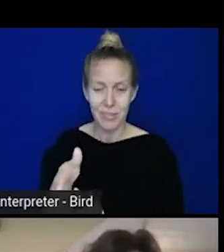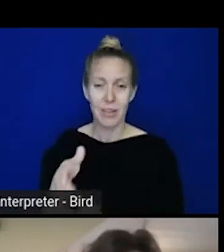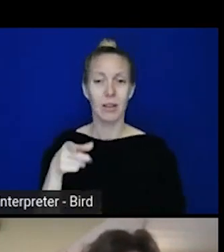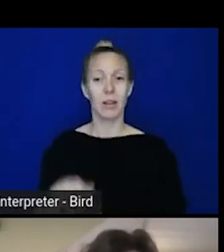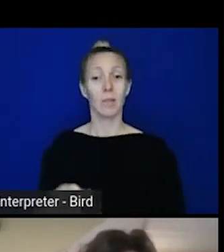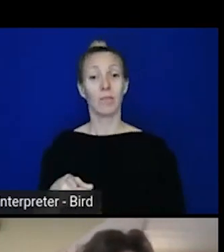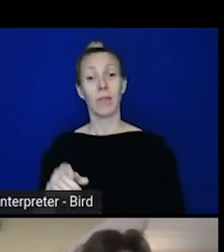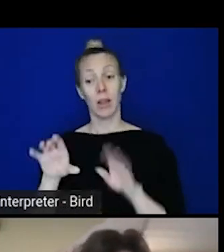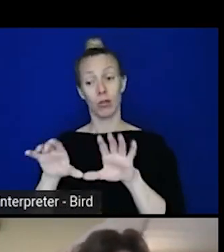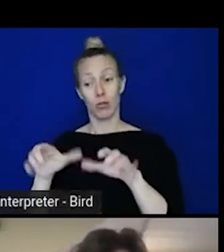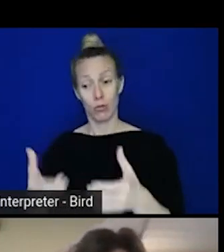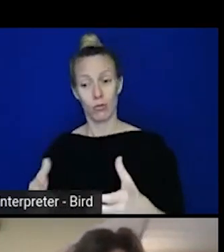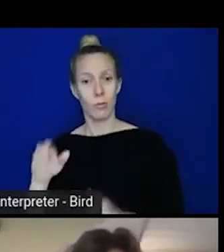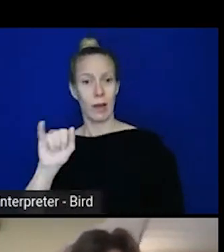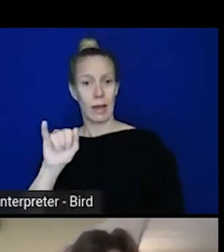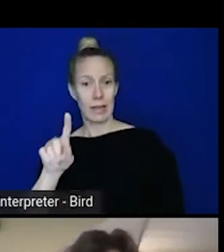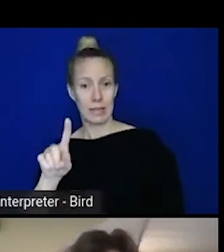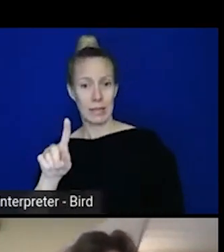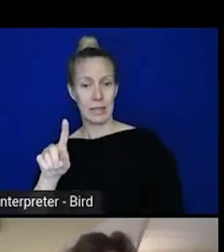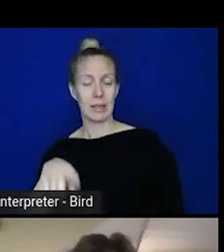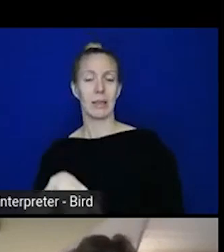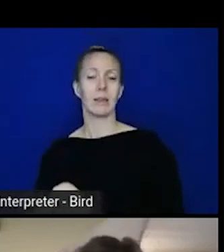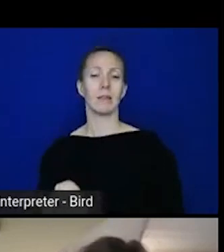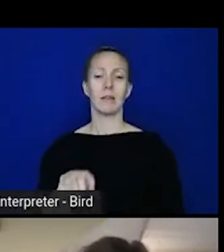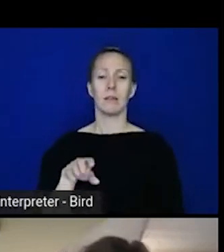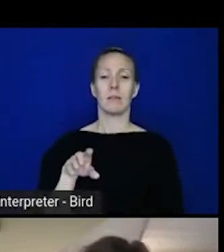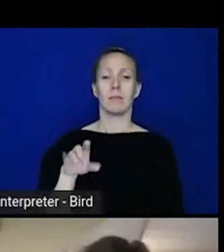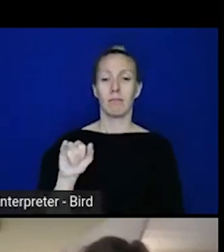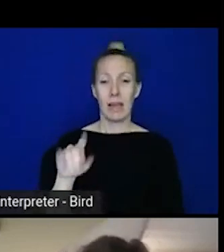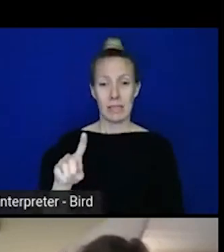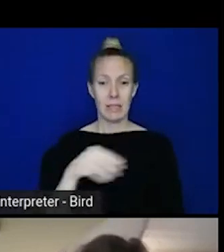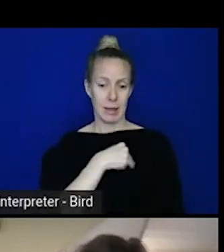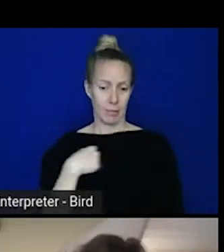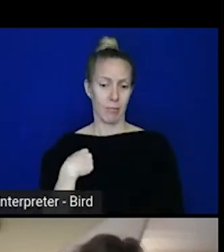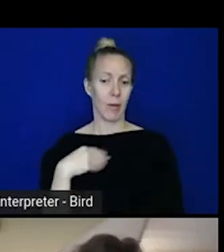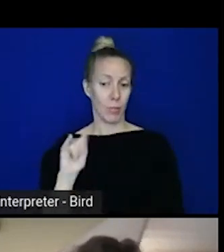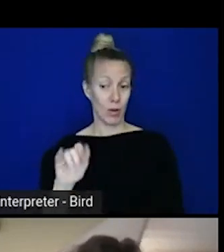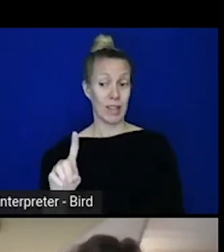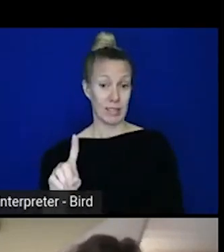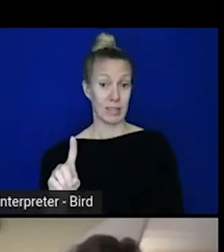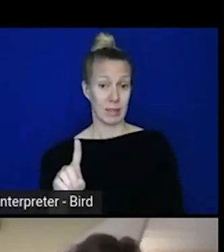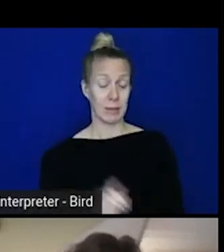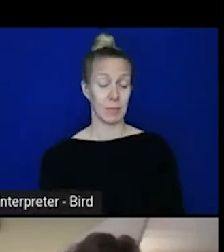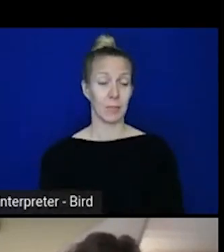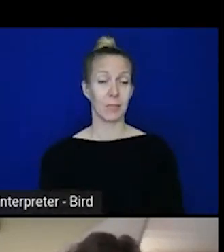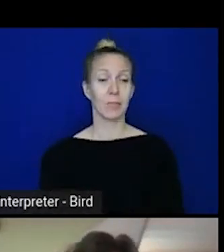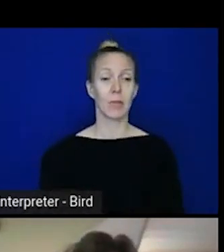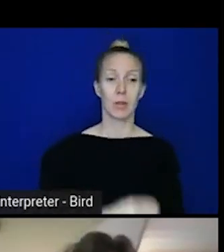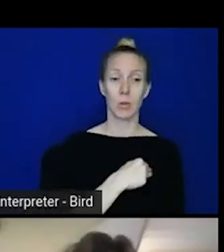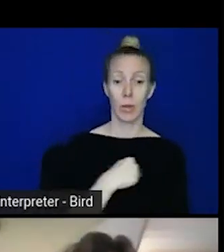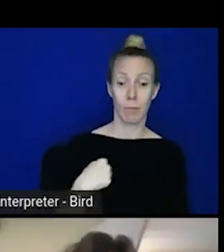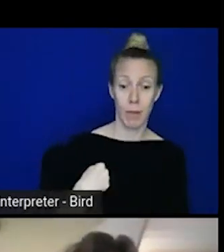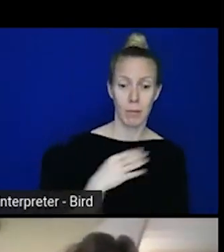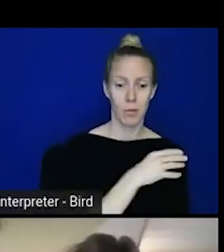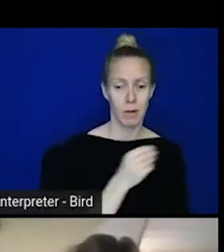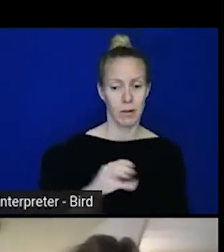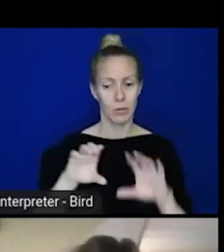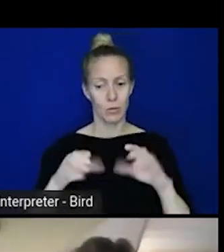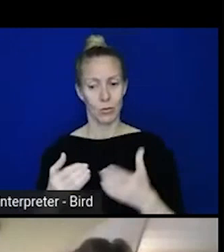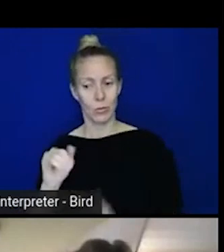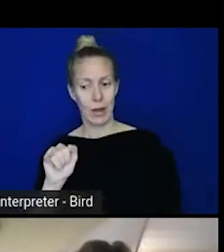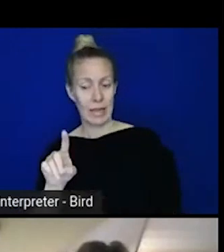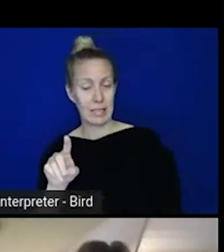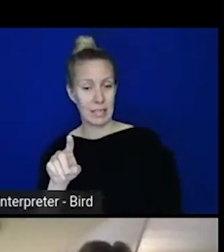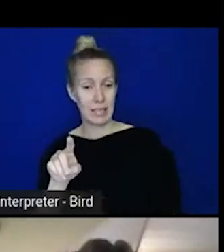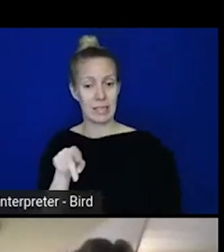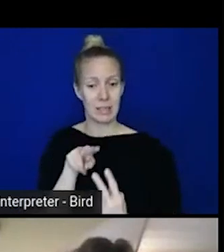ID, members, member ID. And the member and group IDs are not relevant